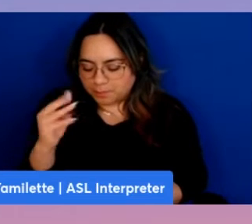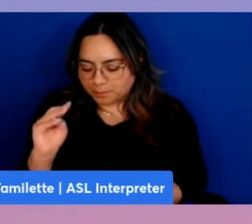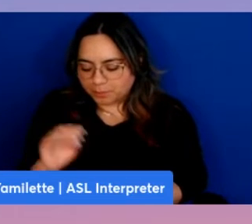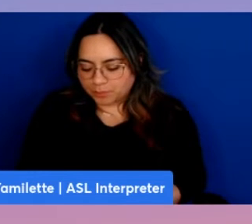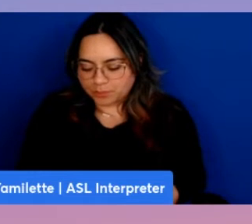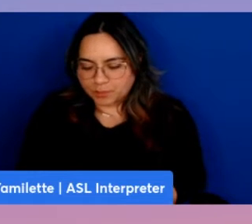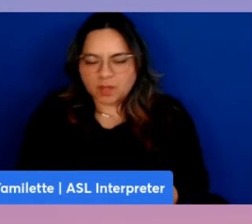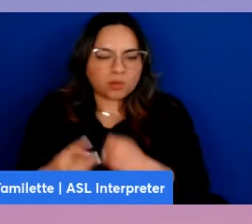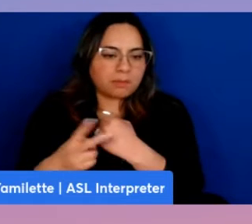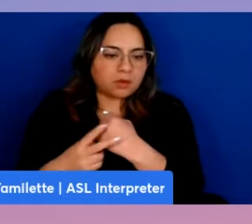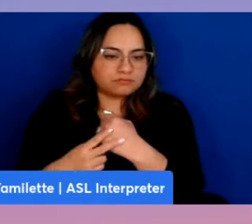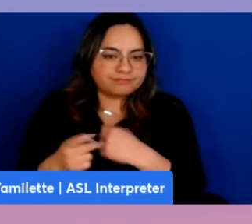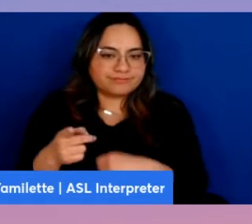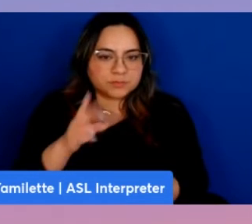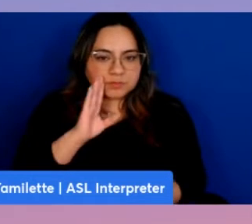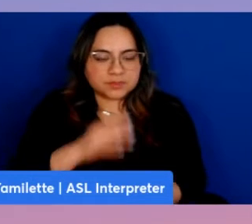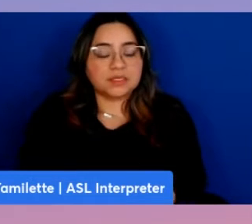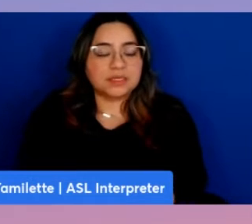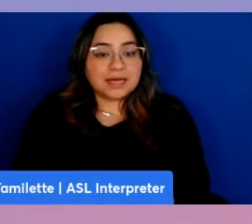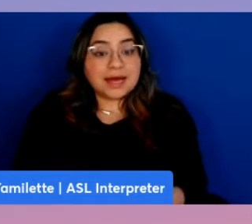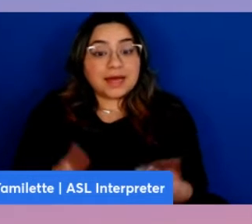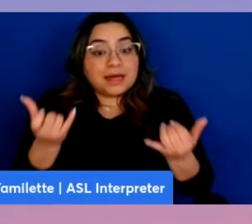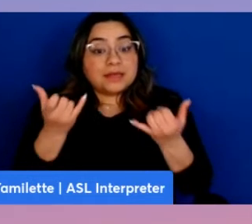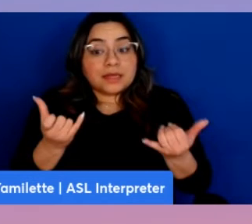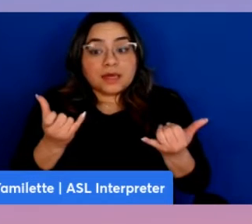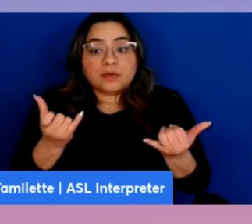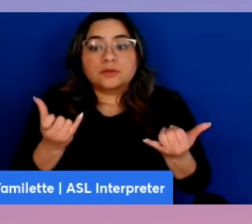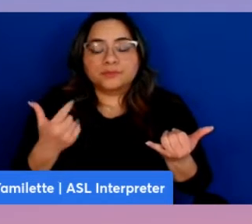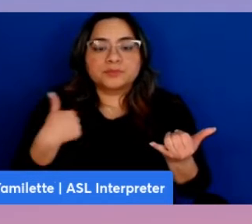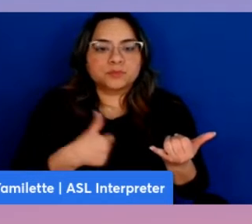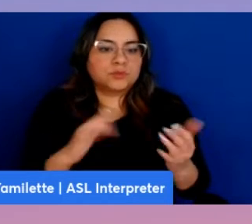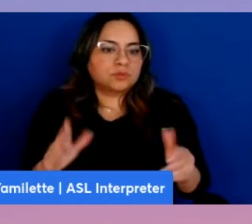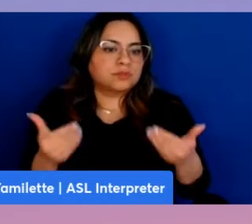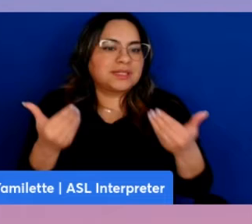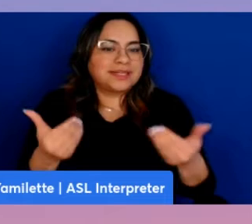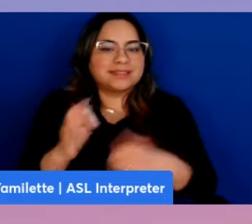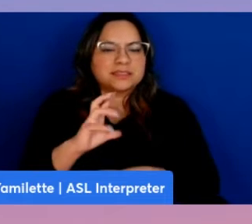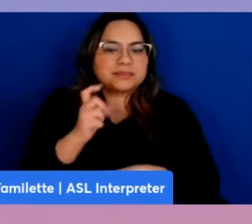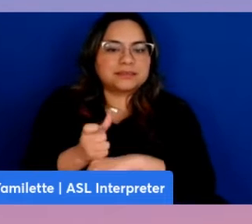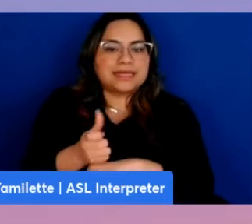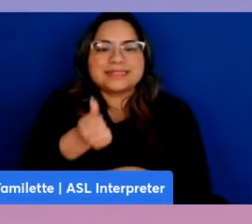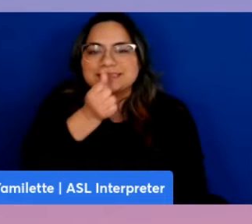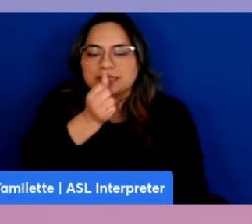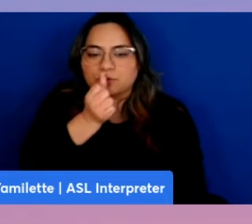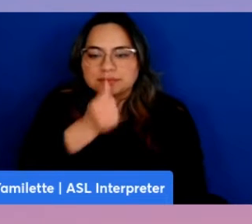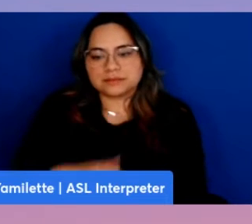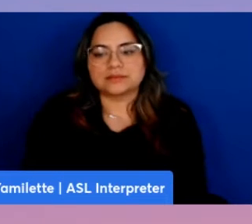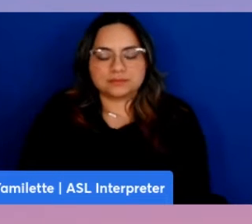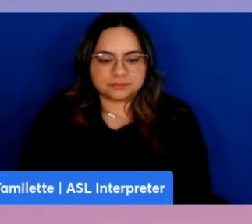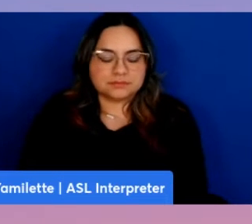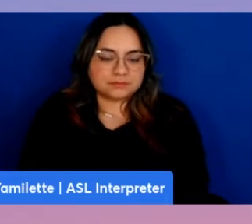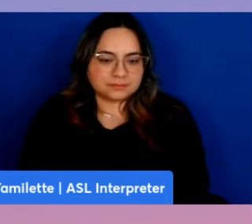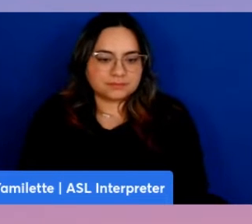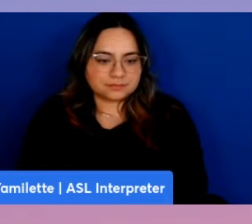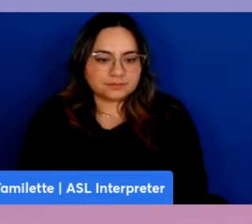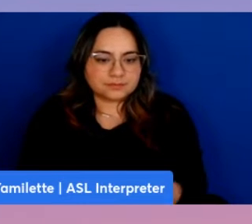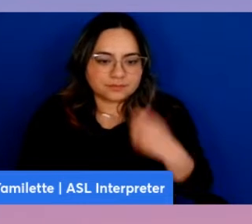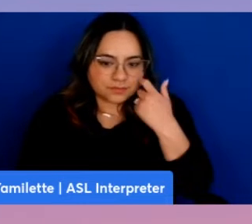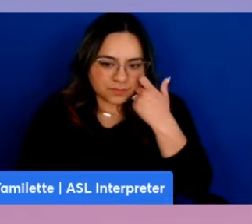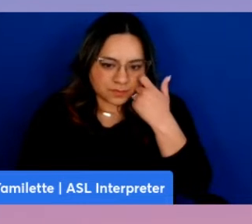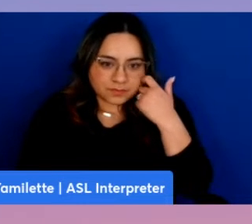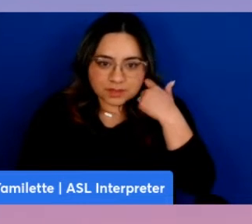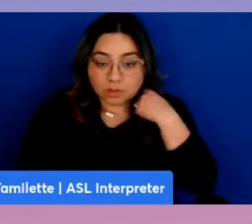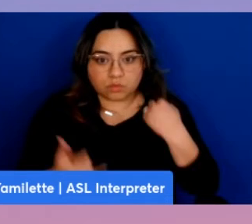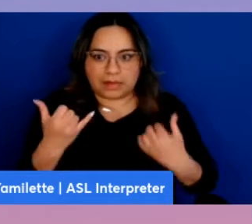repo. Now we're gonna set some secrets. Right now, probably we don't have